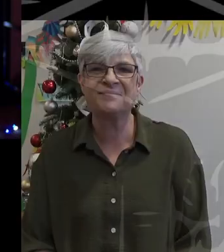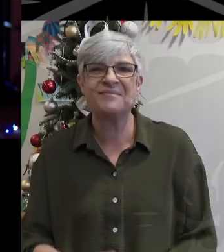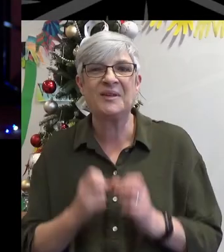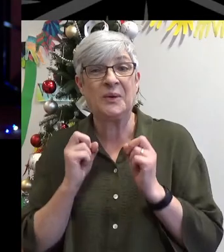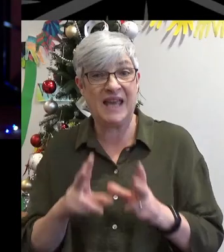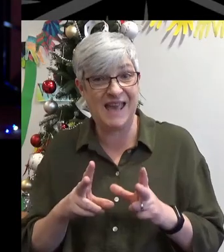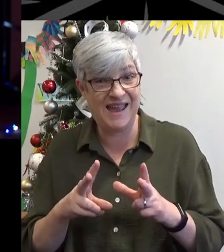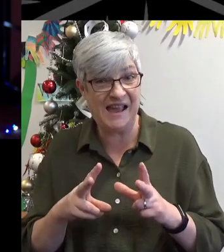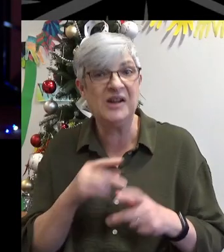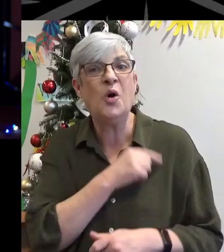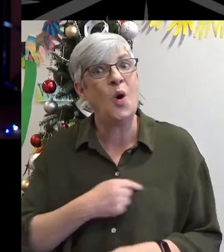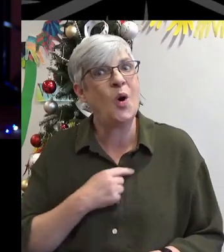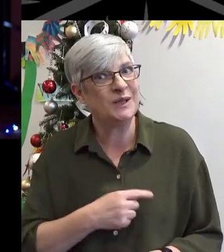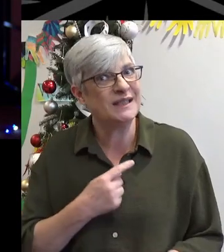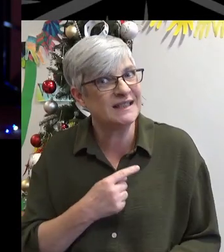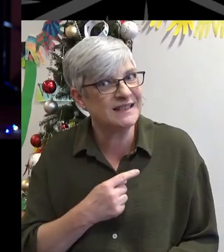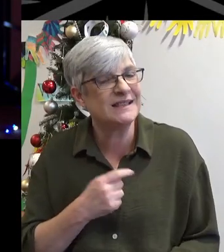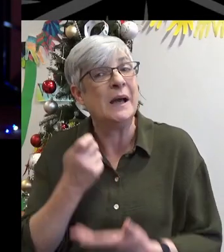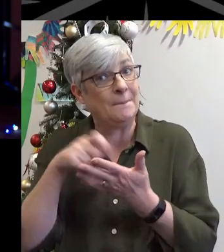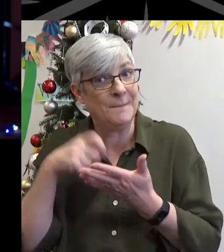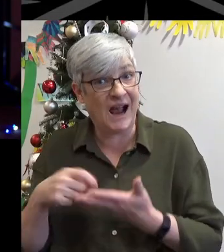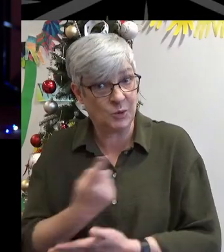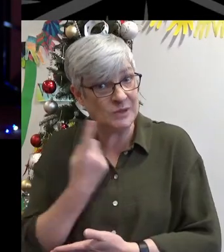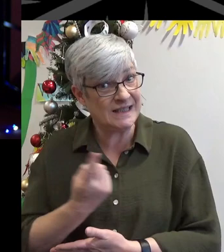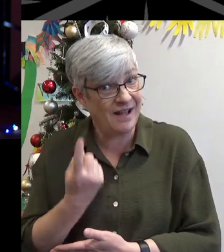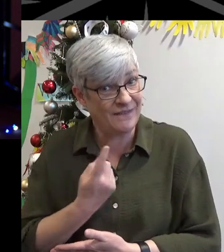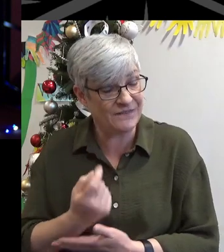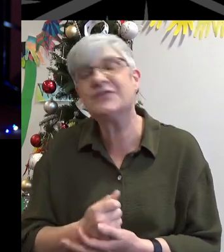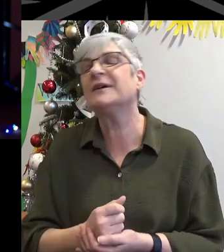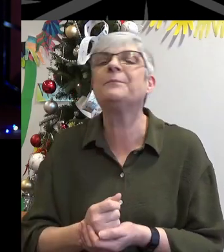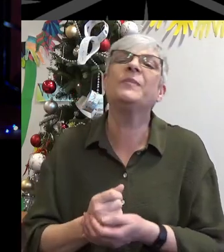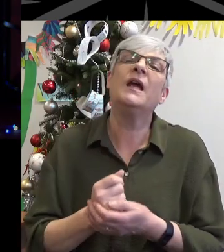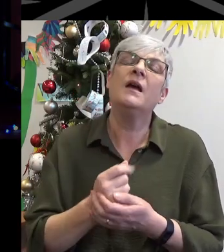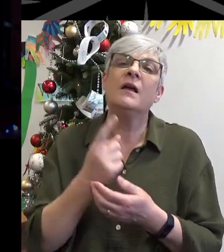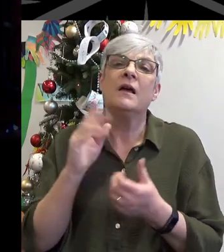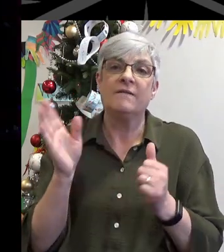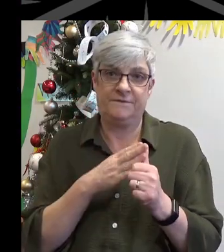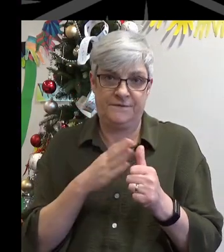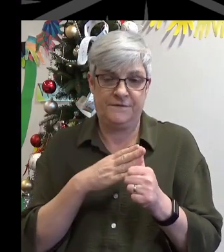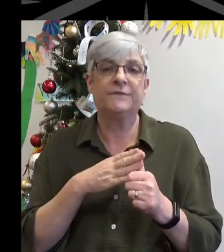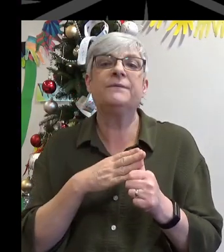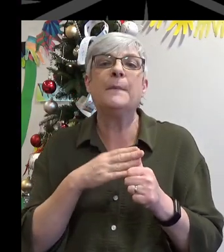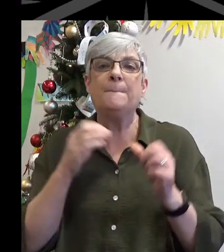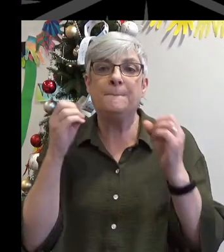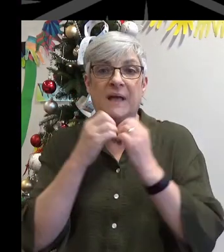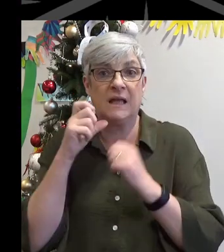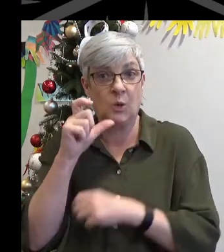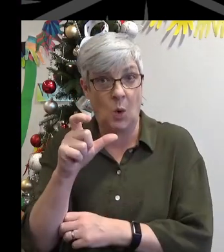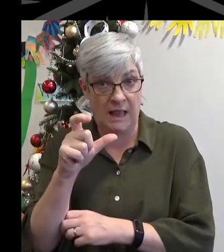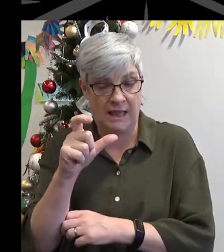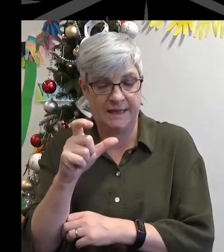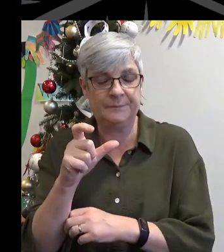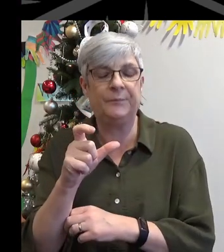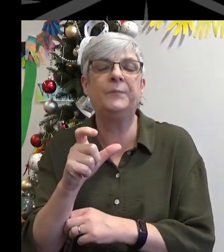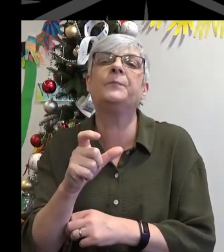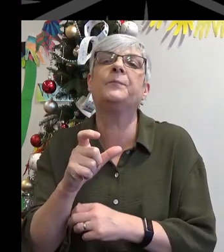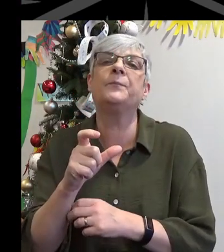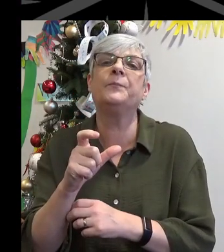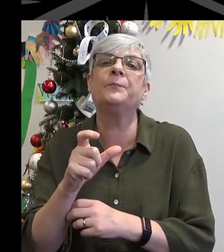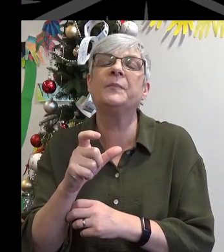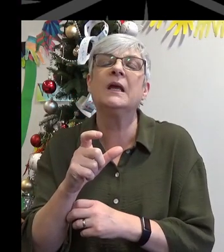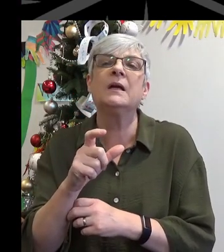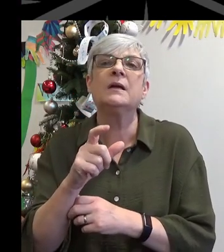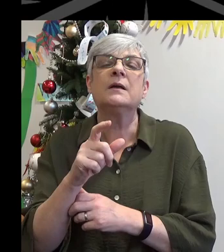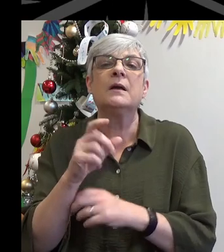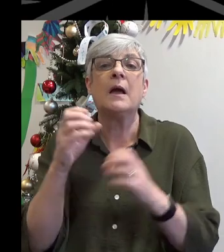Okay, well, you're going to have to be honest. You're going to have to mark your own papers, you know. First one, of course, was Billy Connolly.